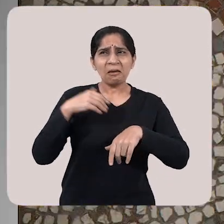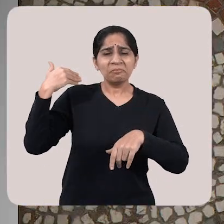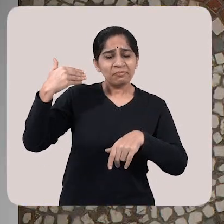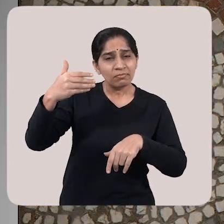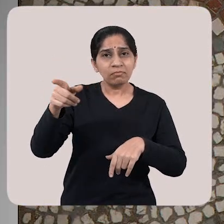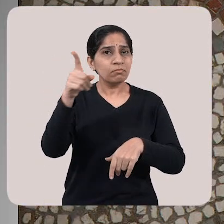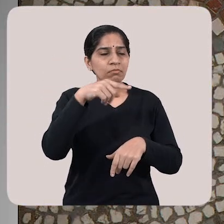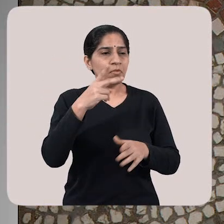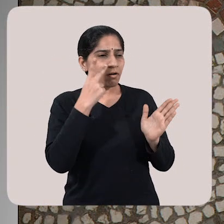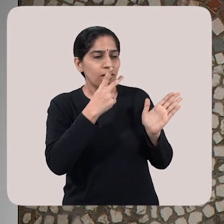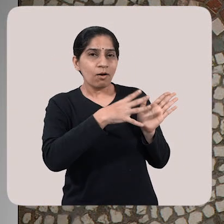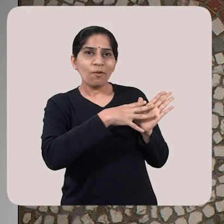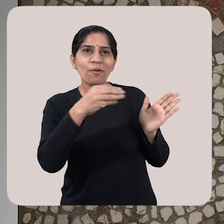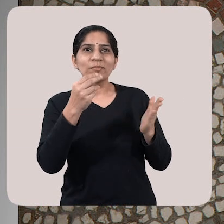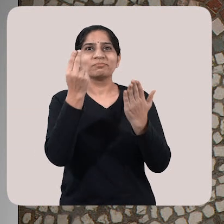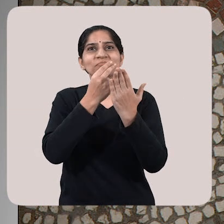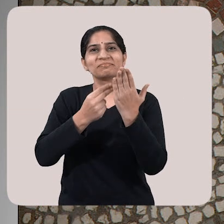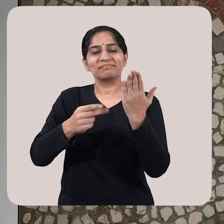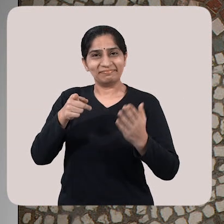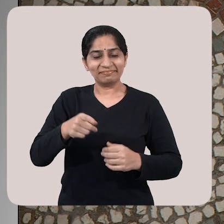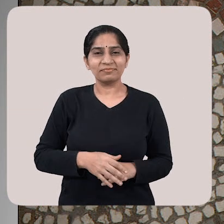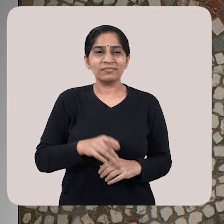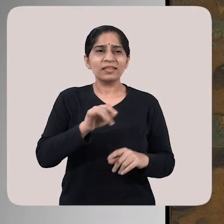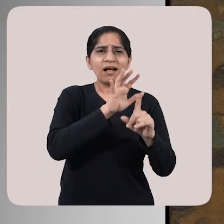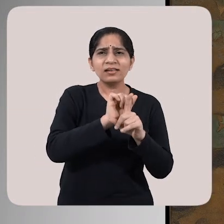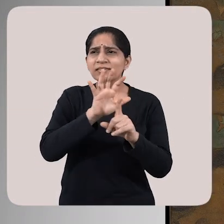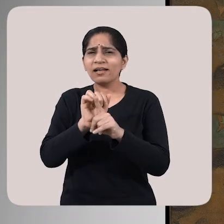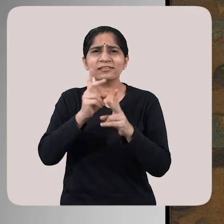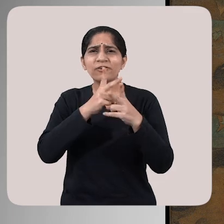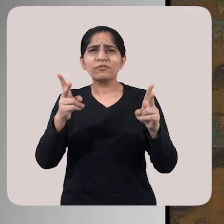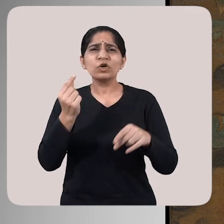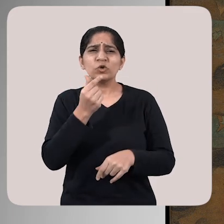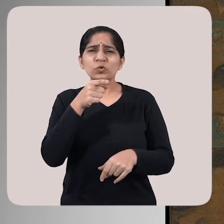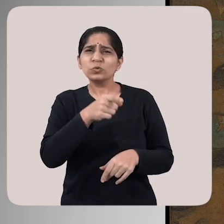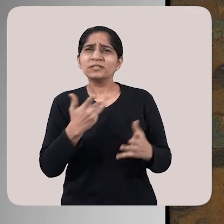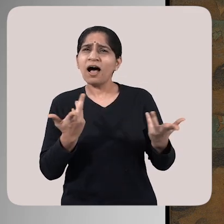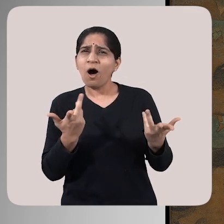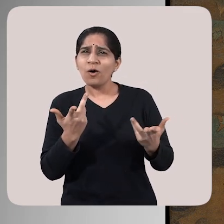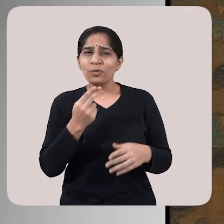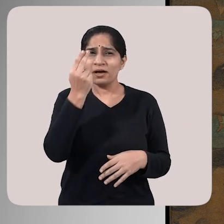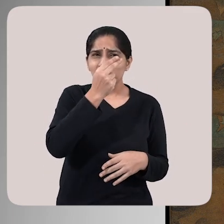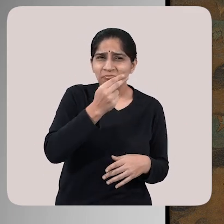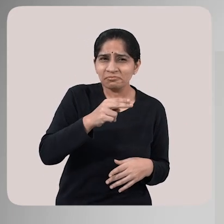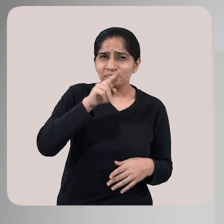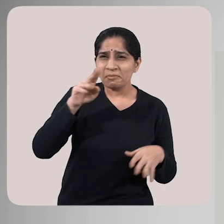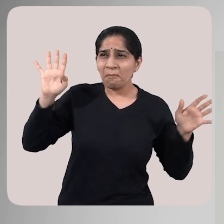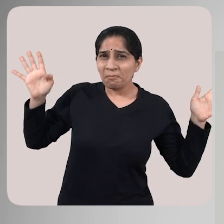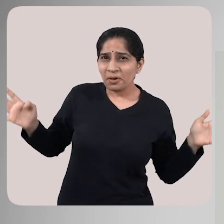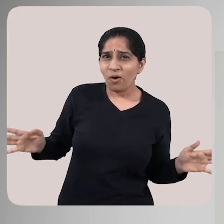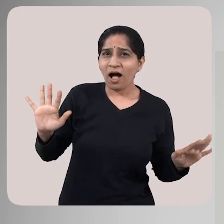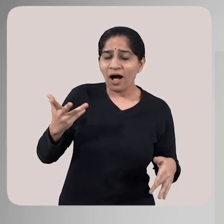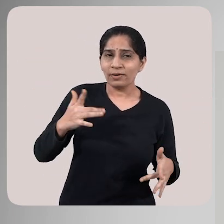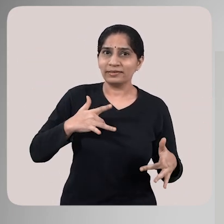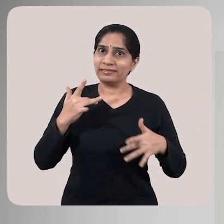way into art across place and time. How various cultures have used this effect and the iconography of the peacock